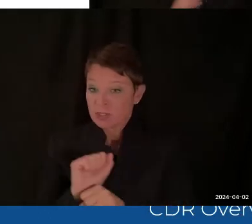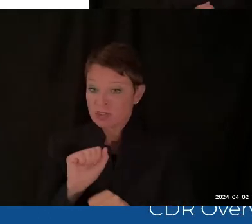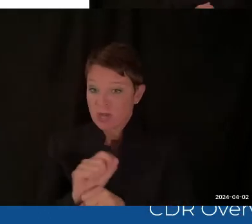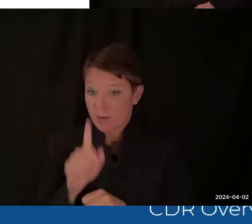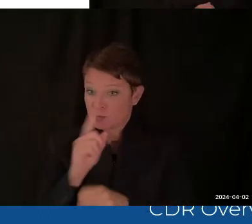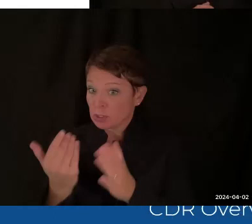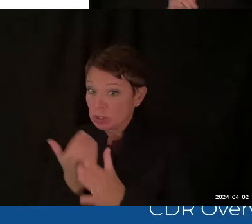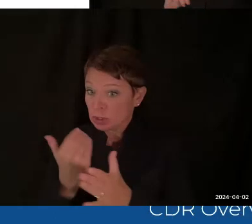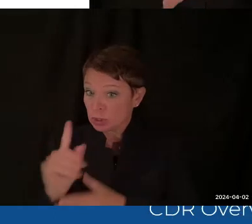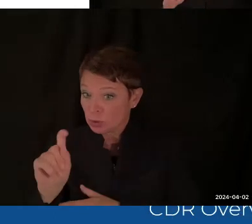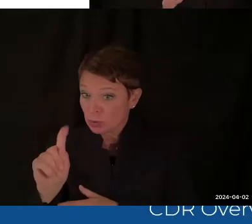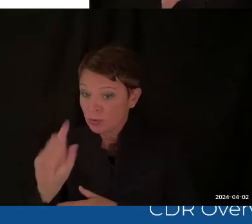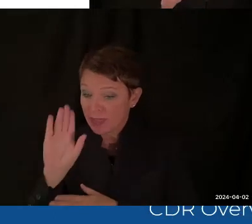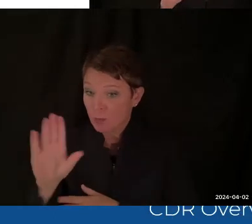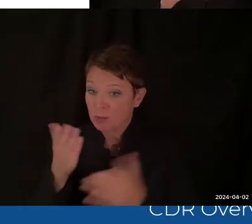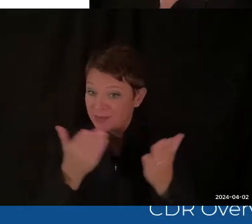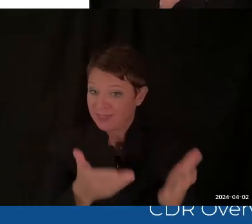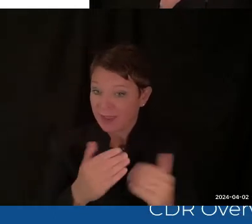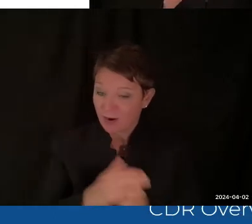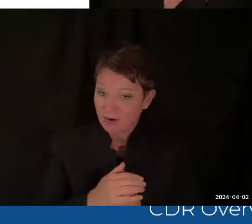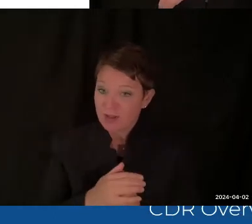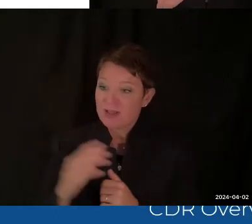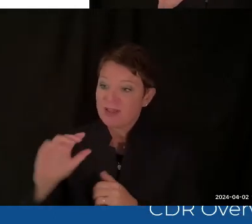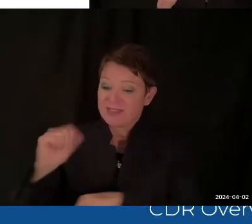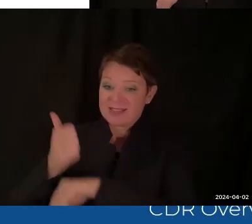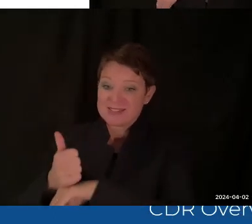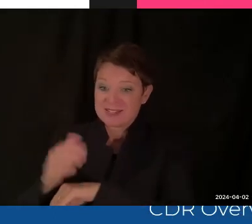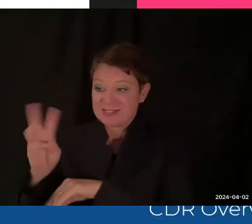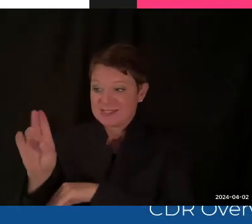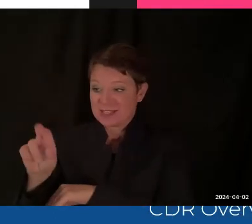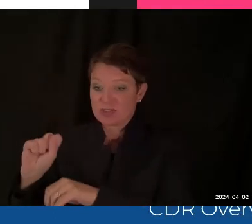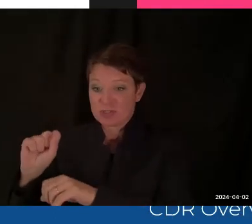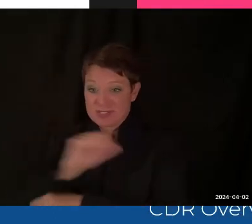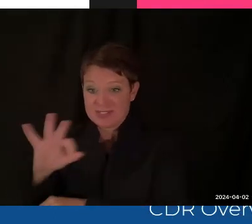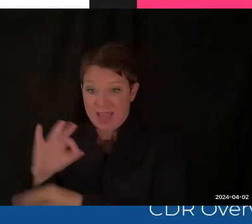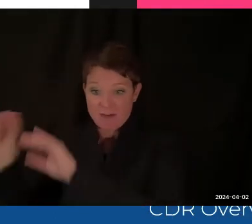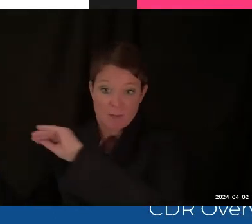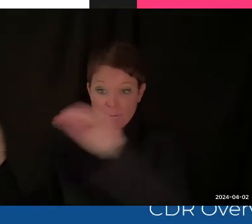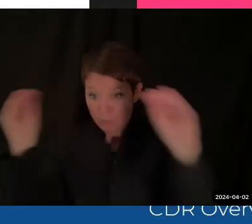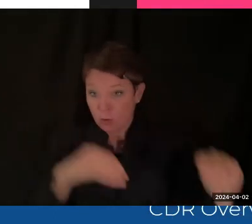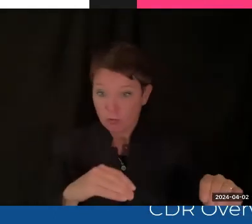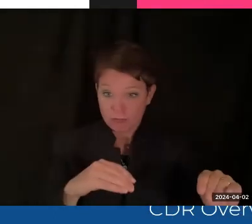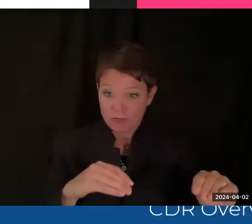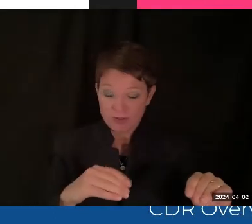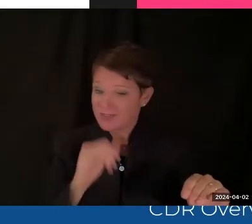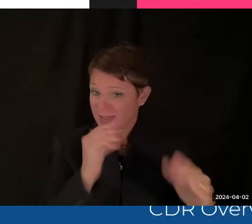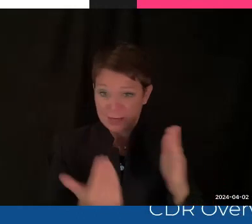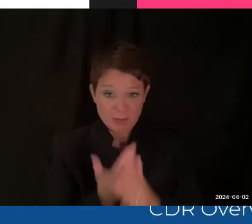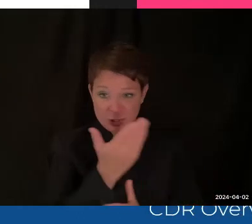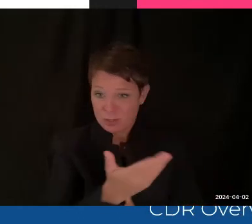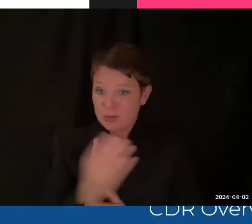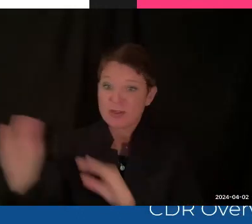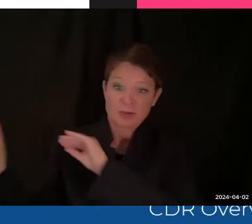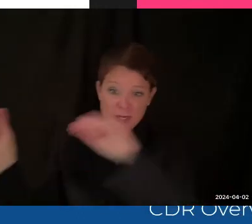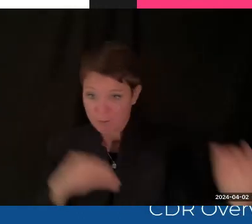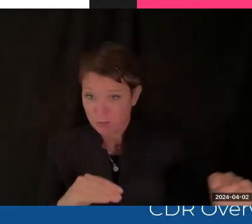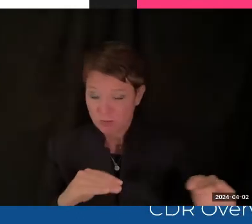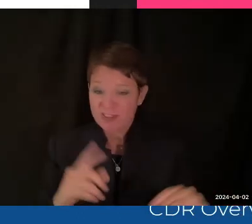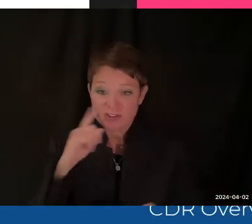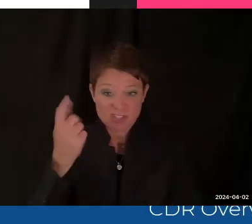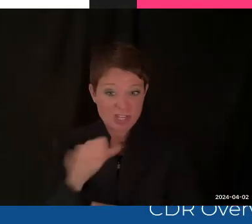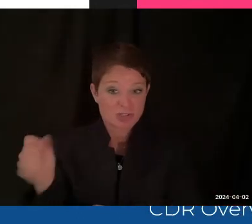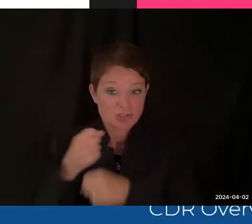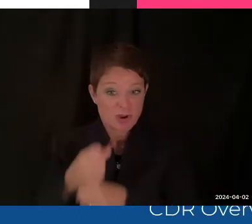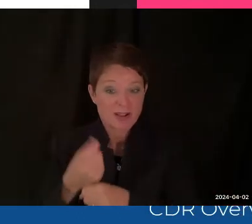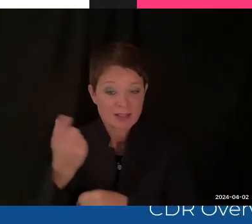really new that will be at this stadium? Won't the existing Sixers staff be moving with the building? And weren't they just on strike last